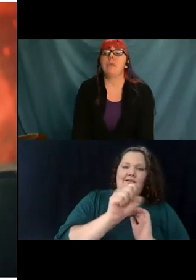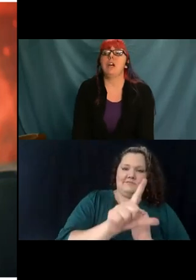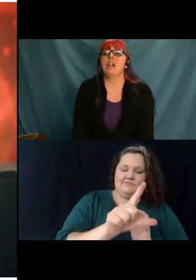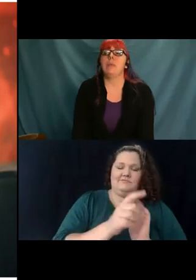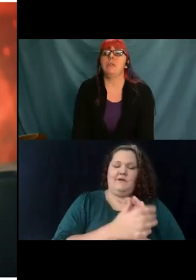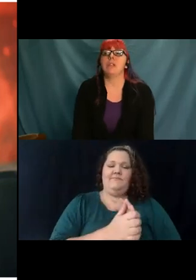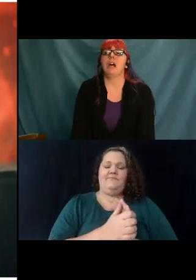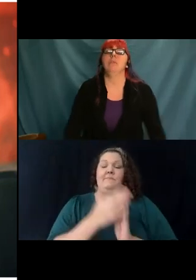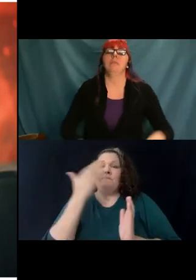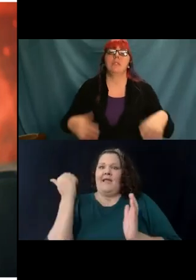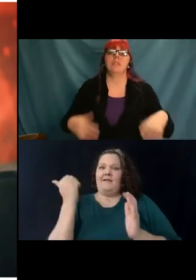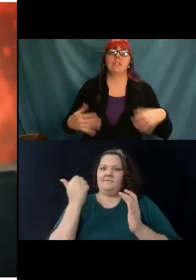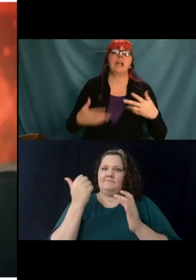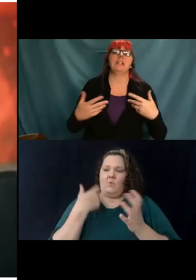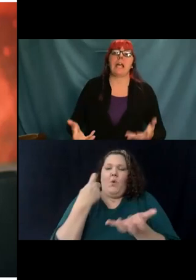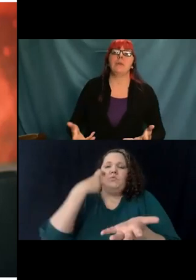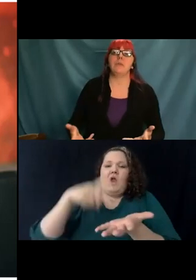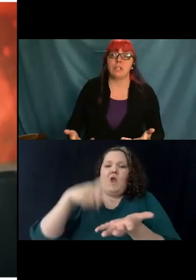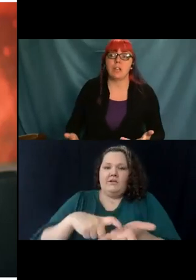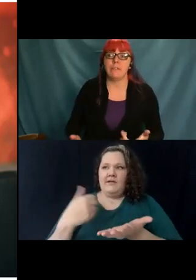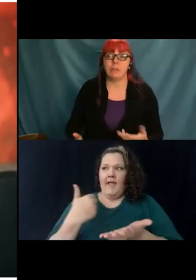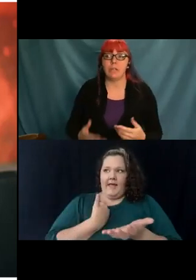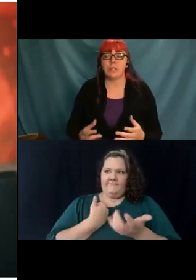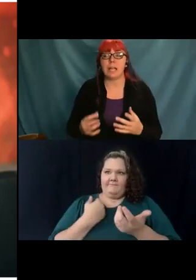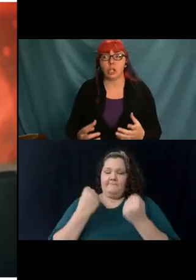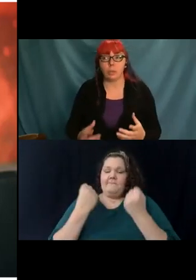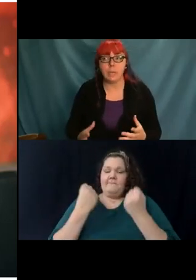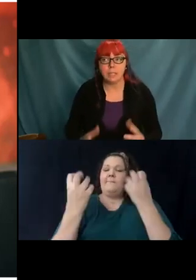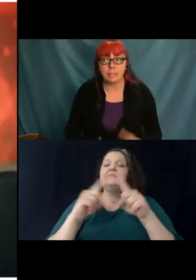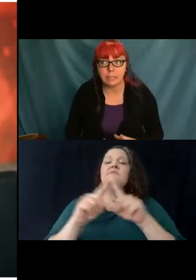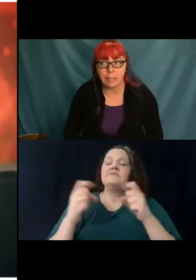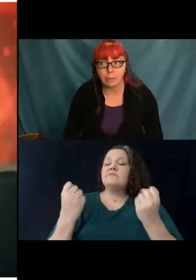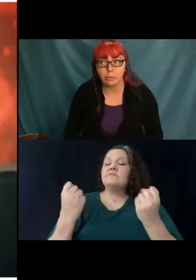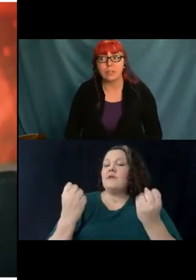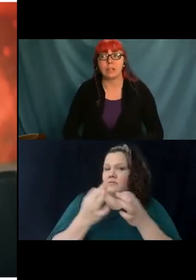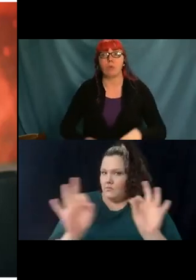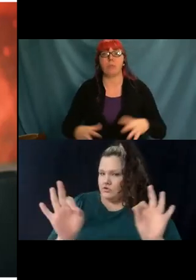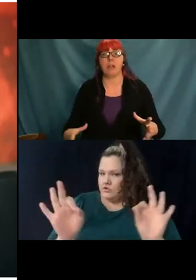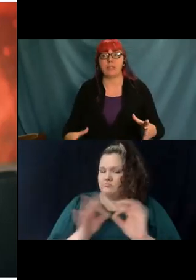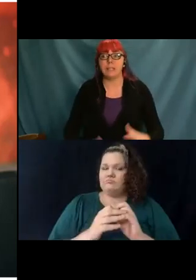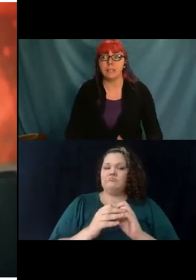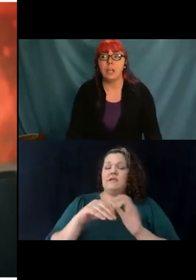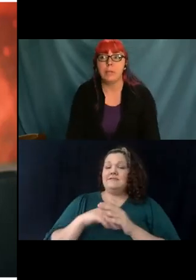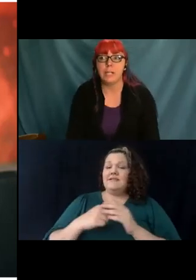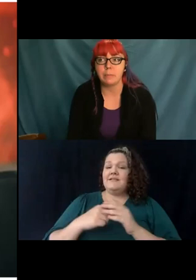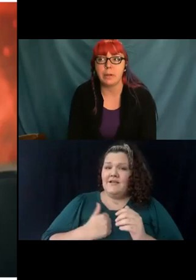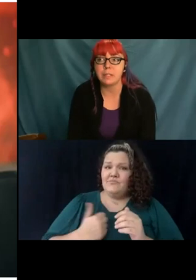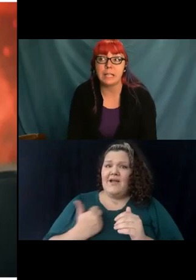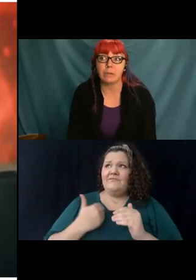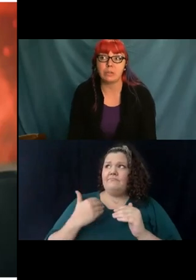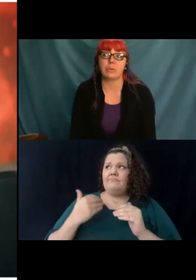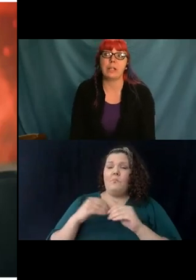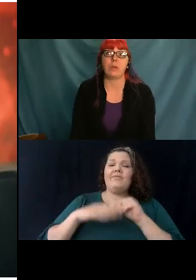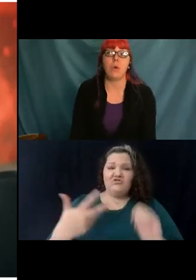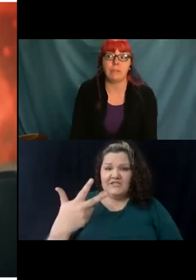So when we talk about signed languages, often we use that term, signed languages, in a more broad sense, because American